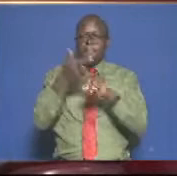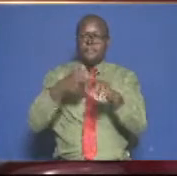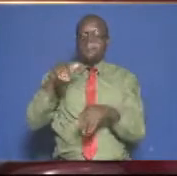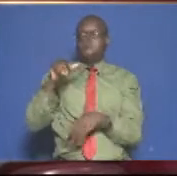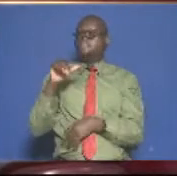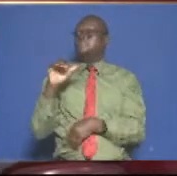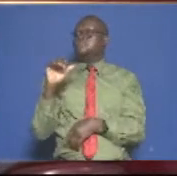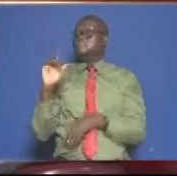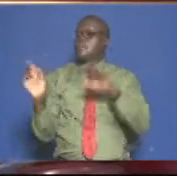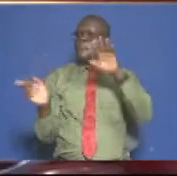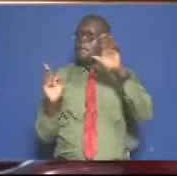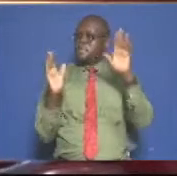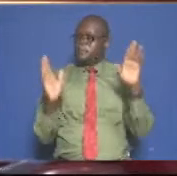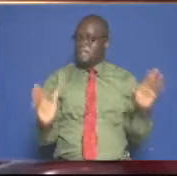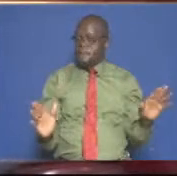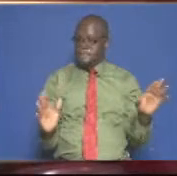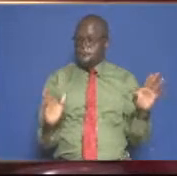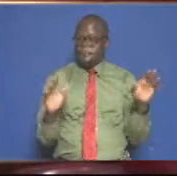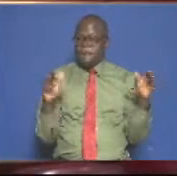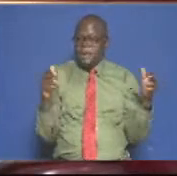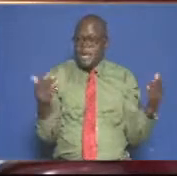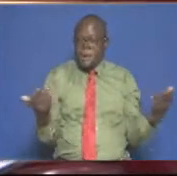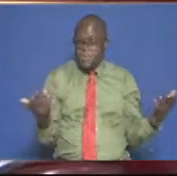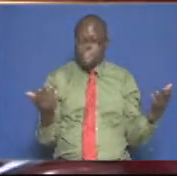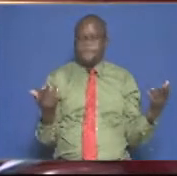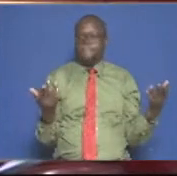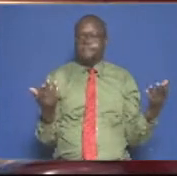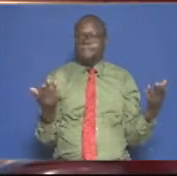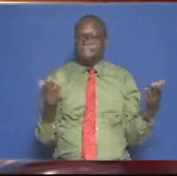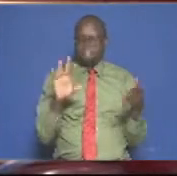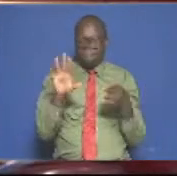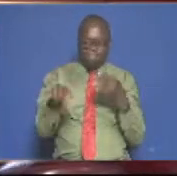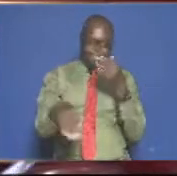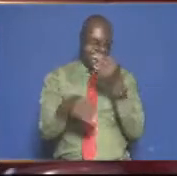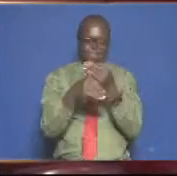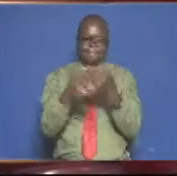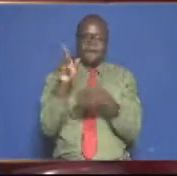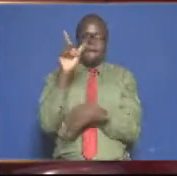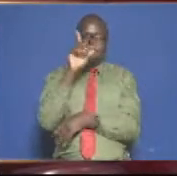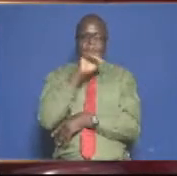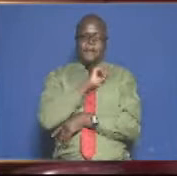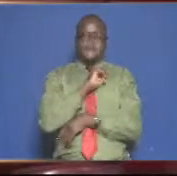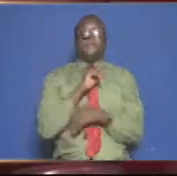Secretary is as follows, attached. Honorable Speaker,